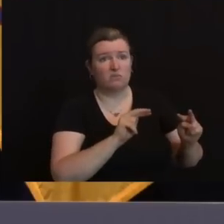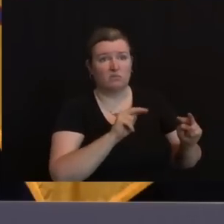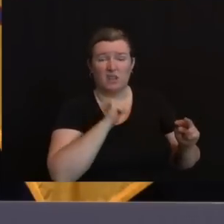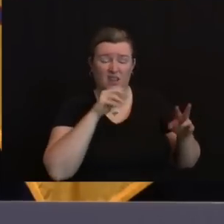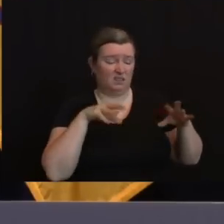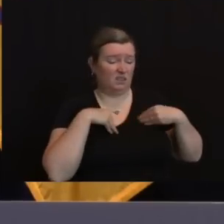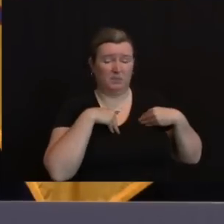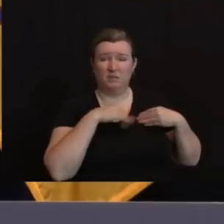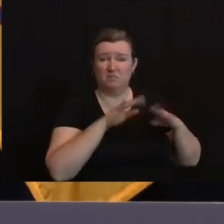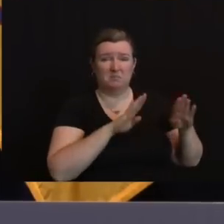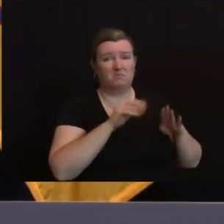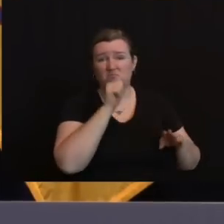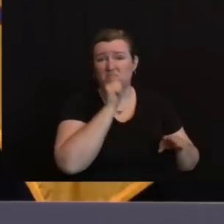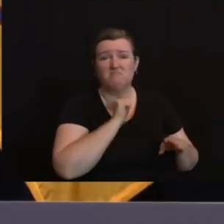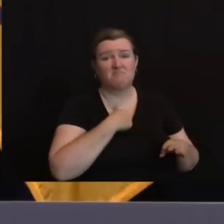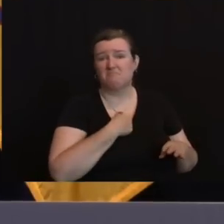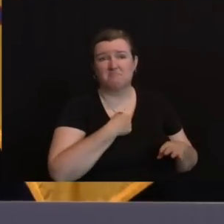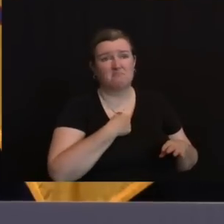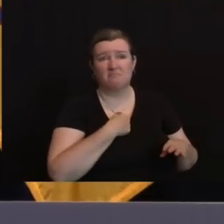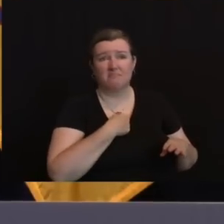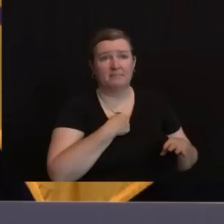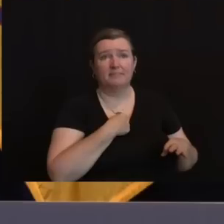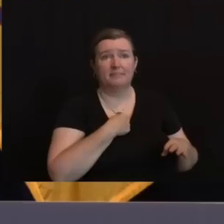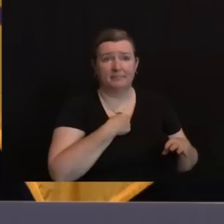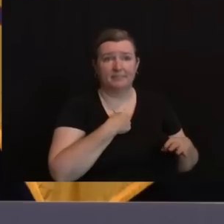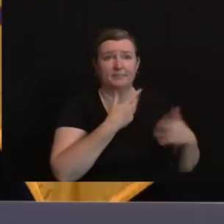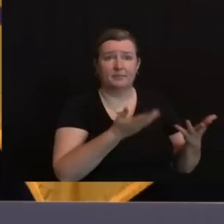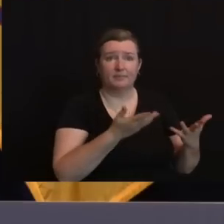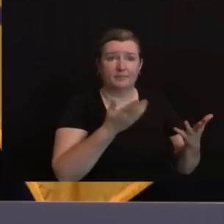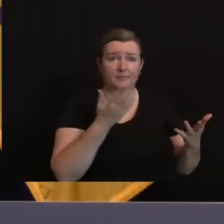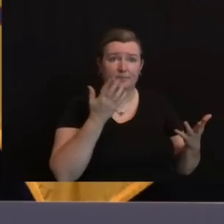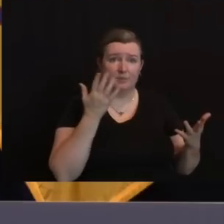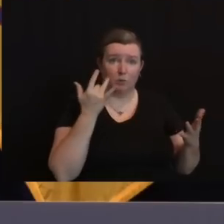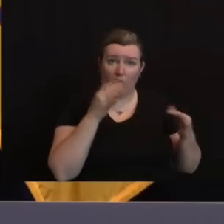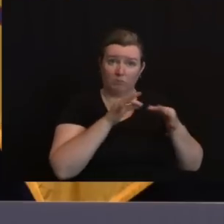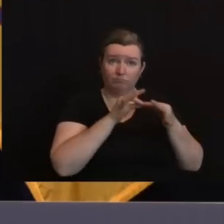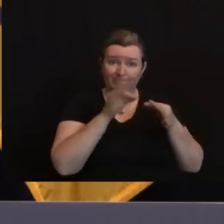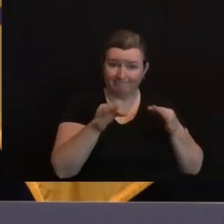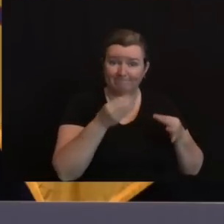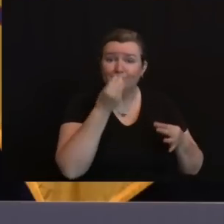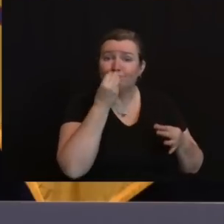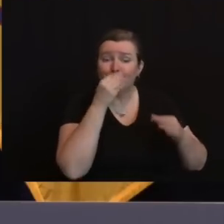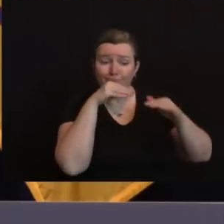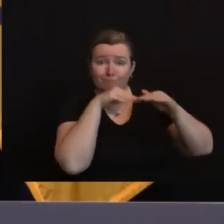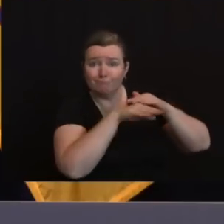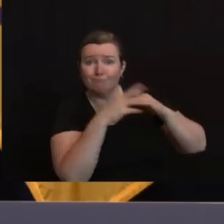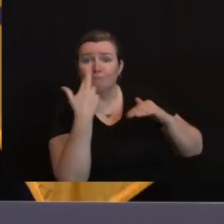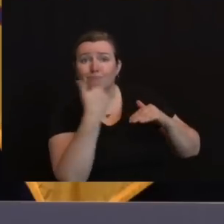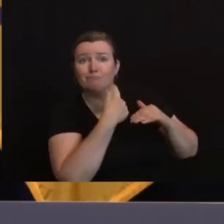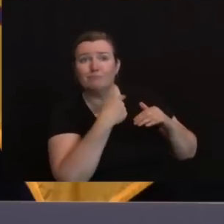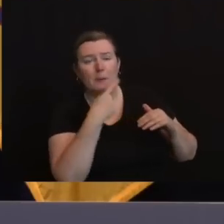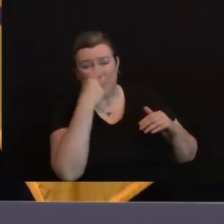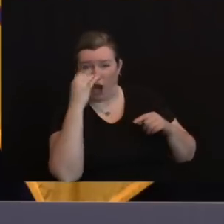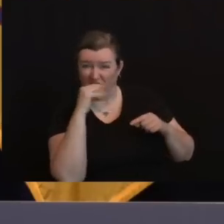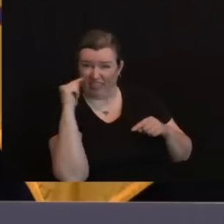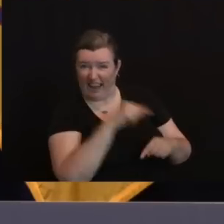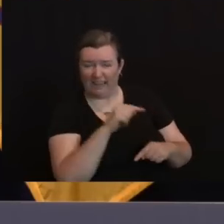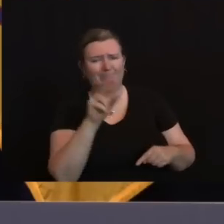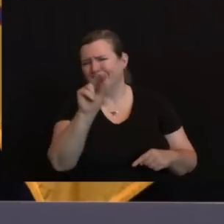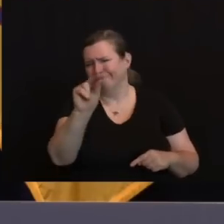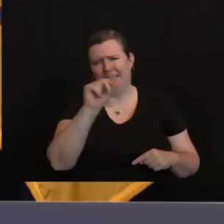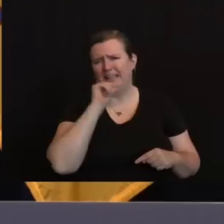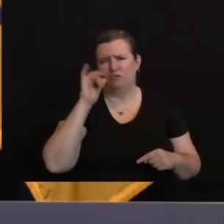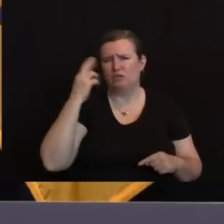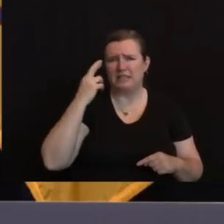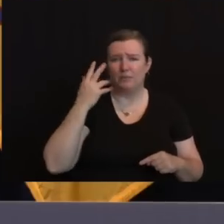behavior. That is not the reason why we have pushed off indoor dining. I want everyone to understand that. That is not the reason. The